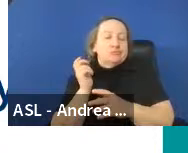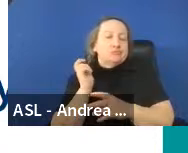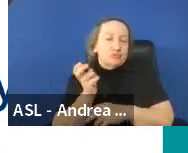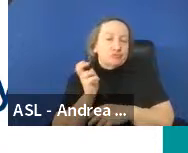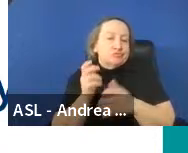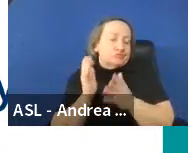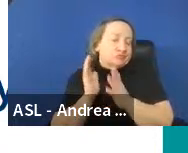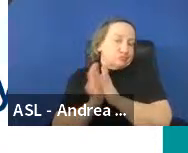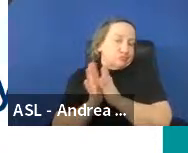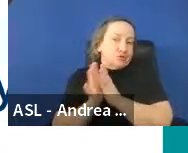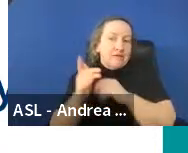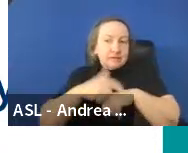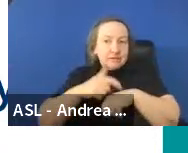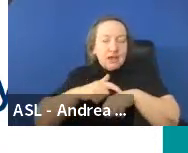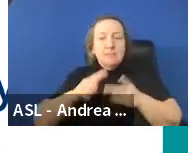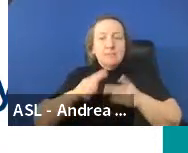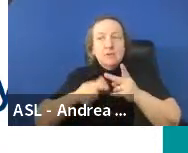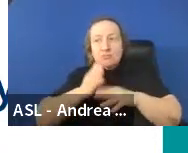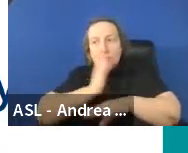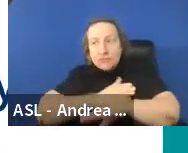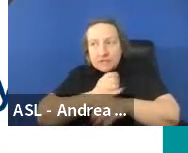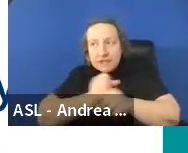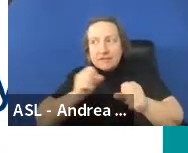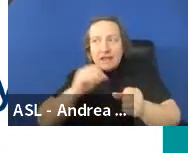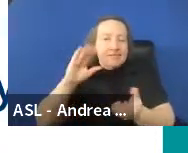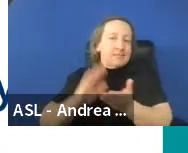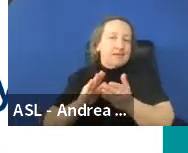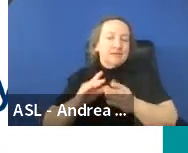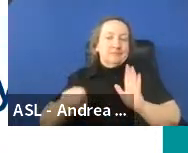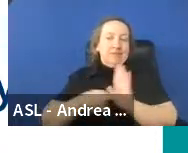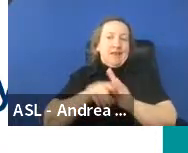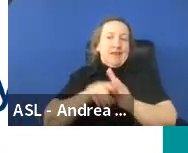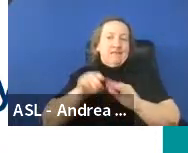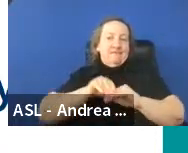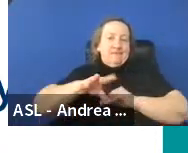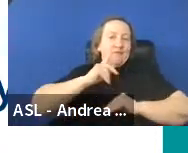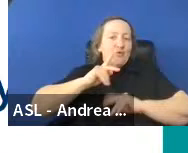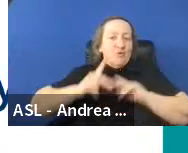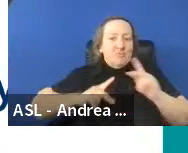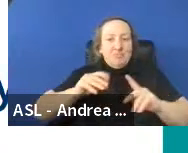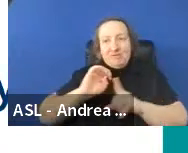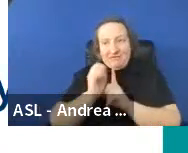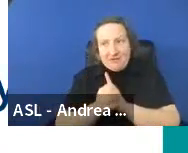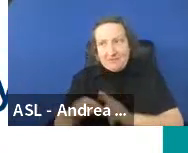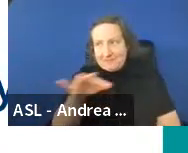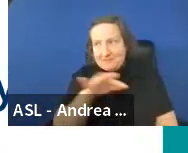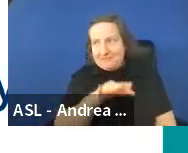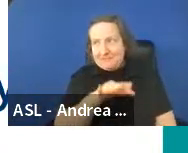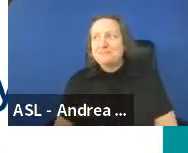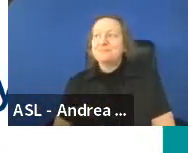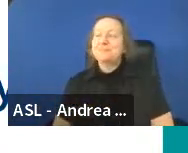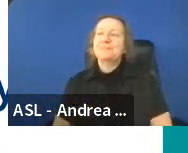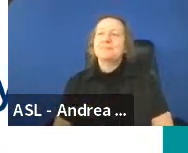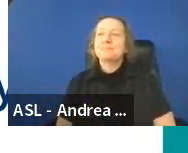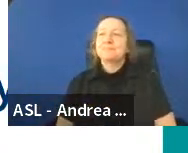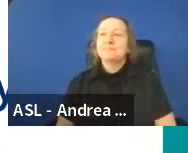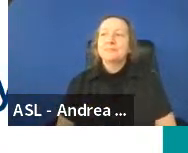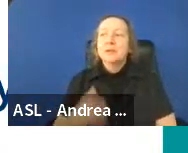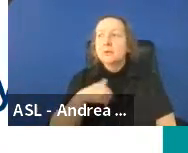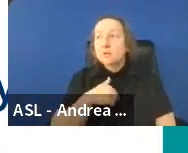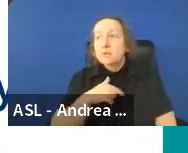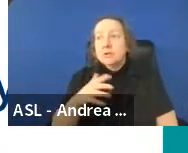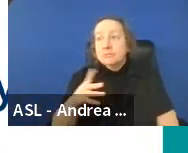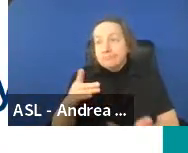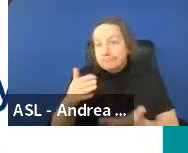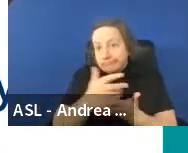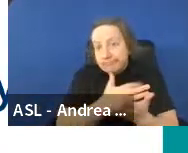safety, and mitigate negative impacts to people and the environment. We collected a lot of this feedback